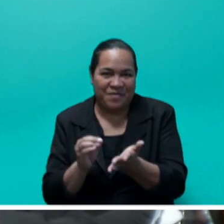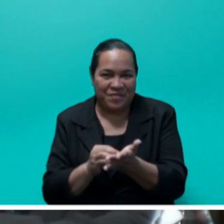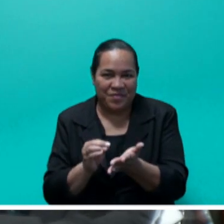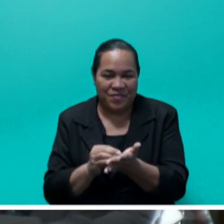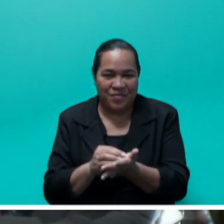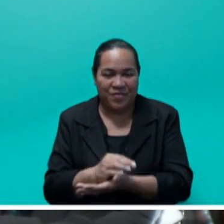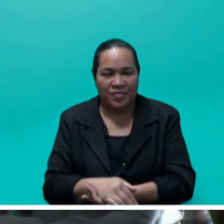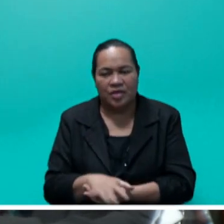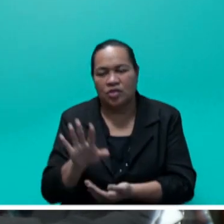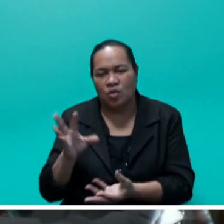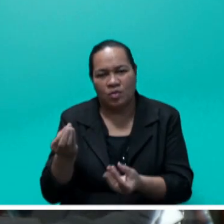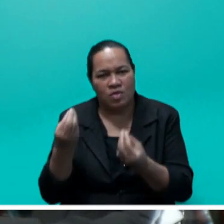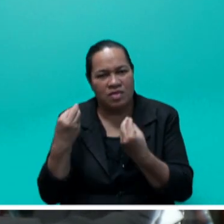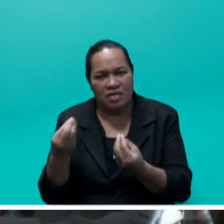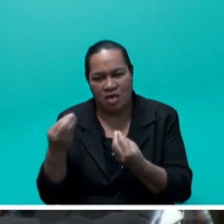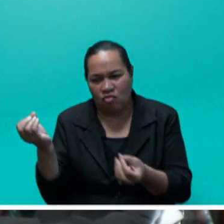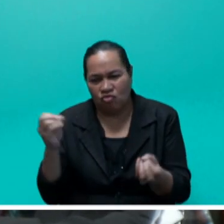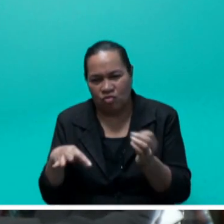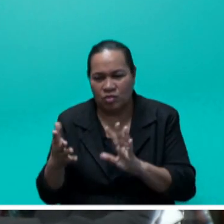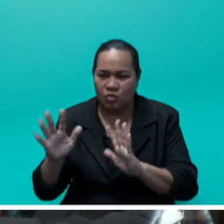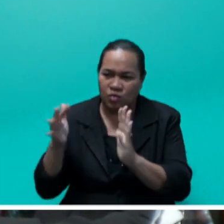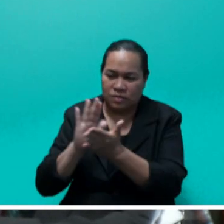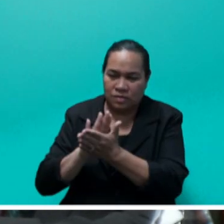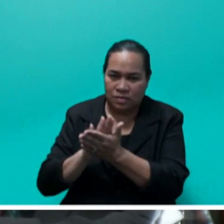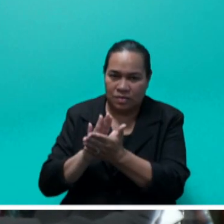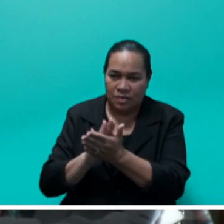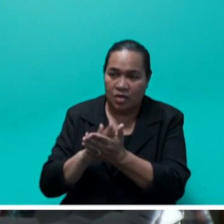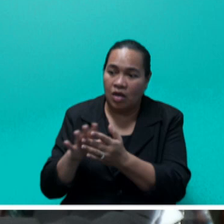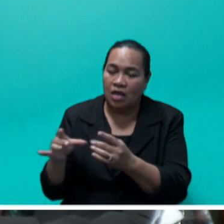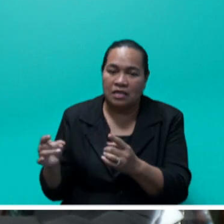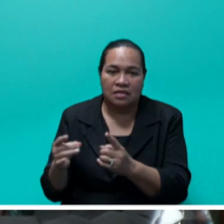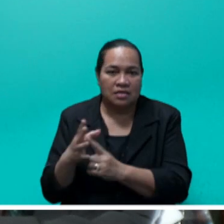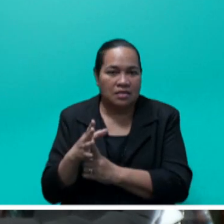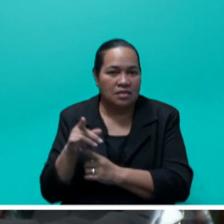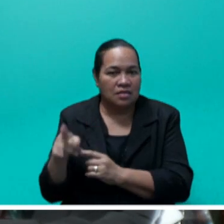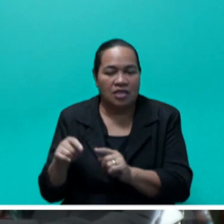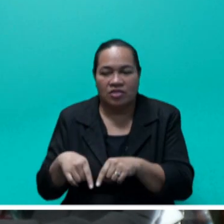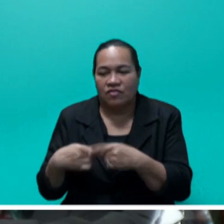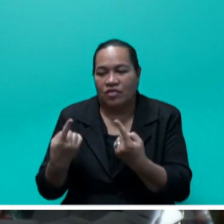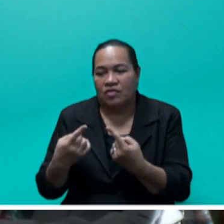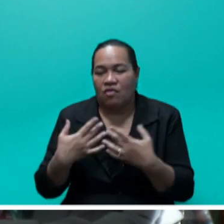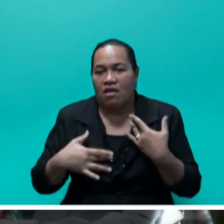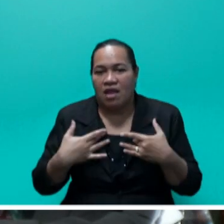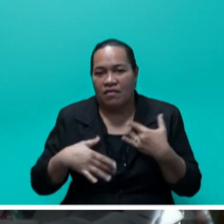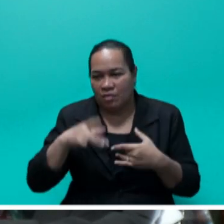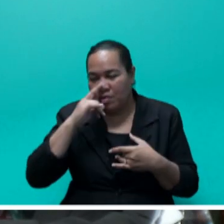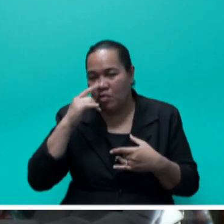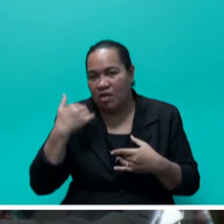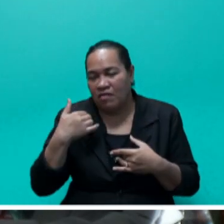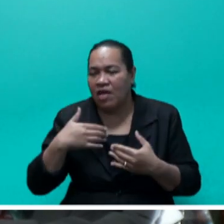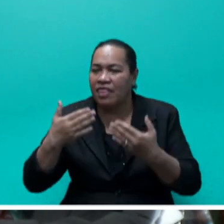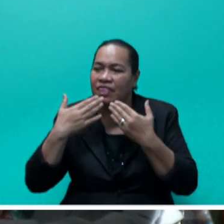Your invaluable contributions are truly commendable and have made a significant difference in the lives of our senior citizens. Thank you for